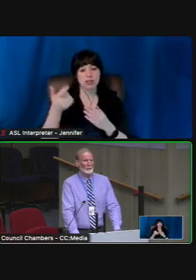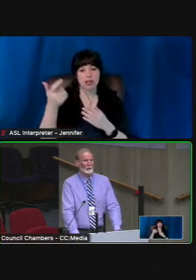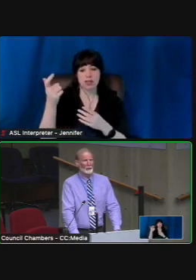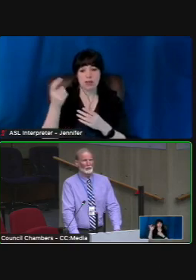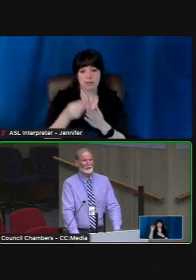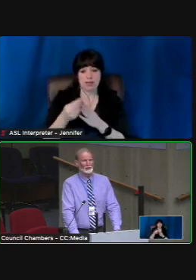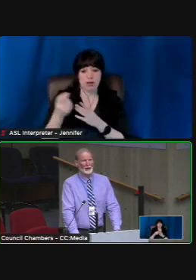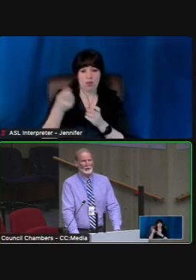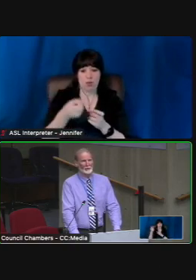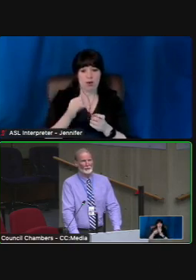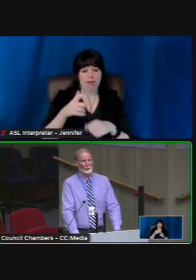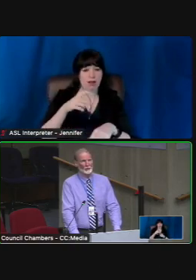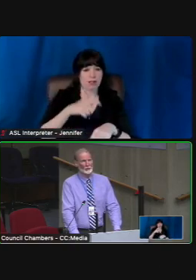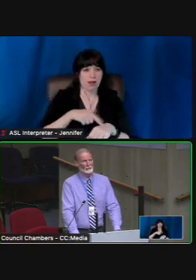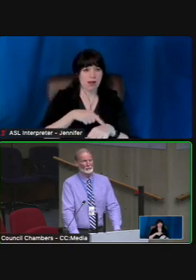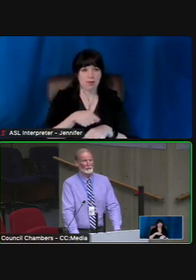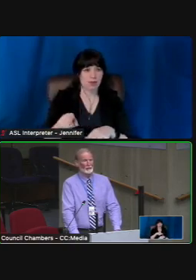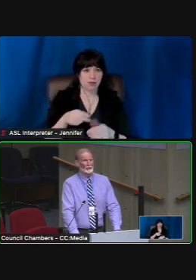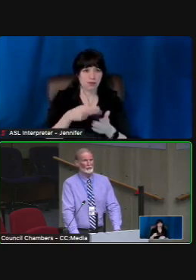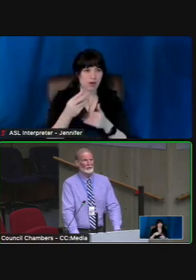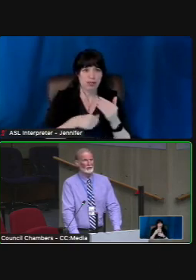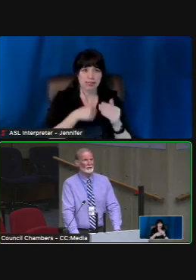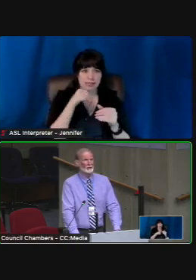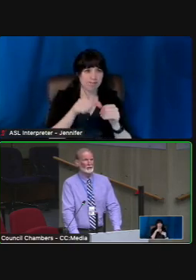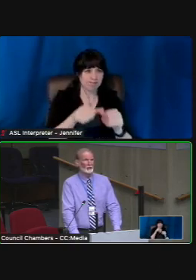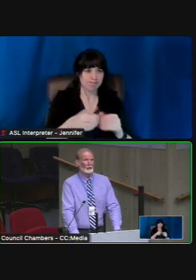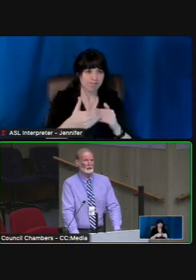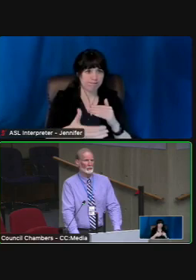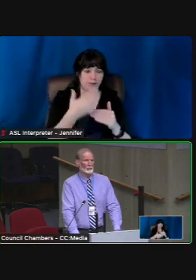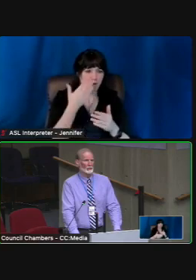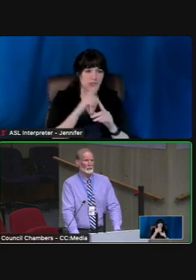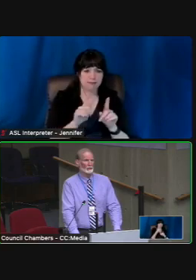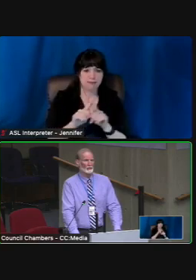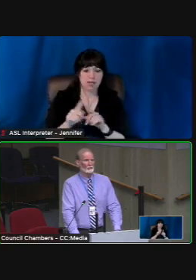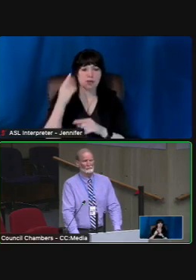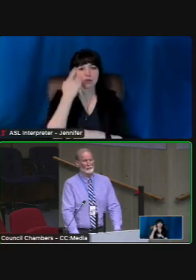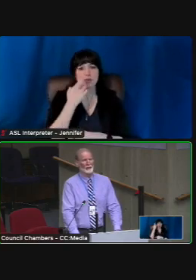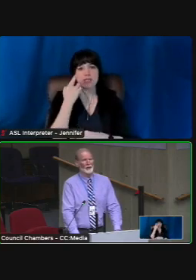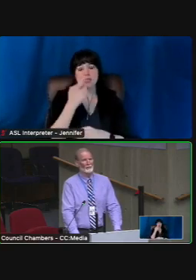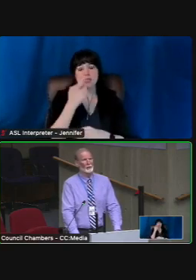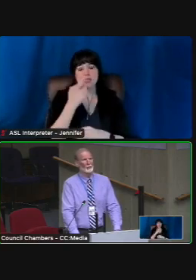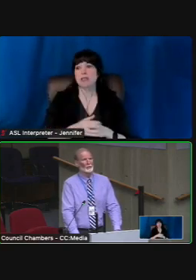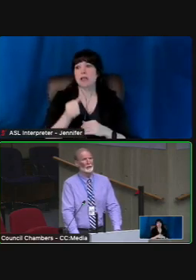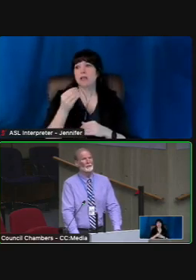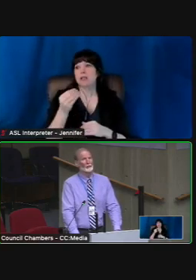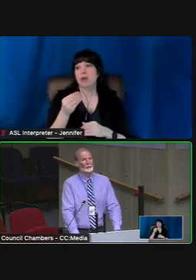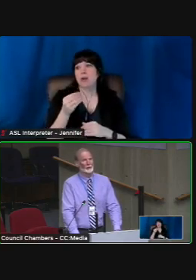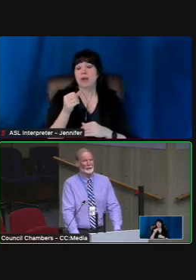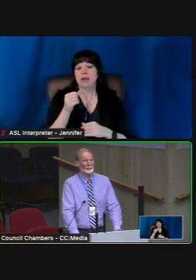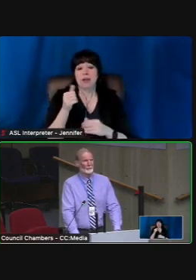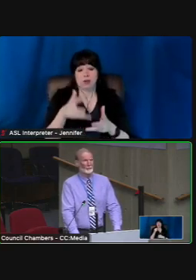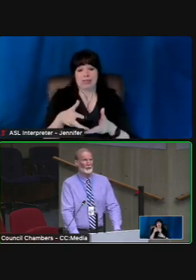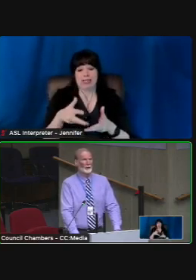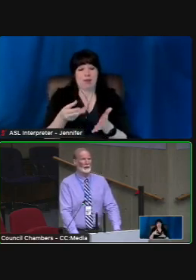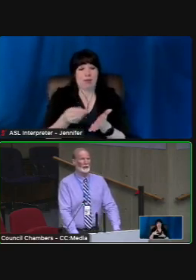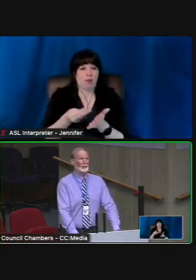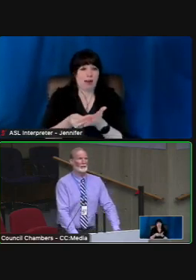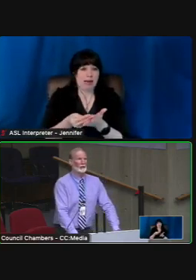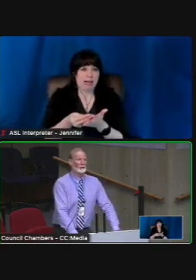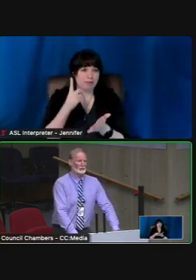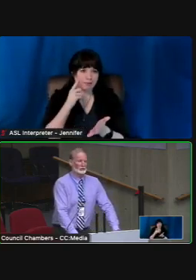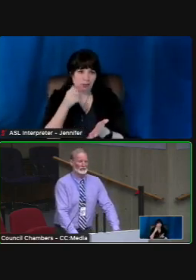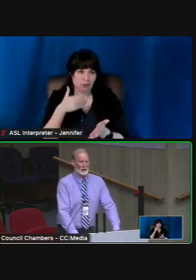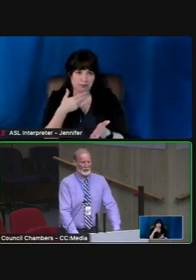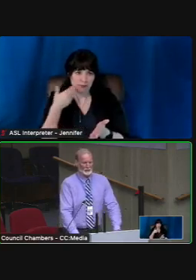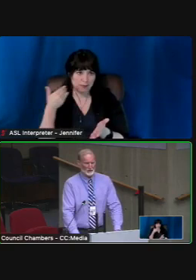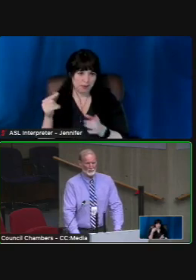time did not come to fruition for various reasons. And so there is, for lack of a better word, leftover money. And